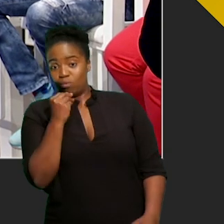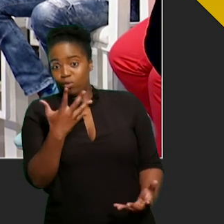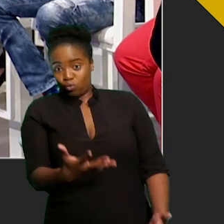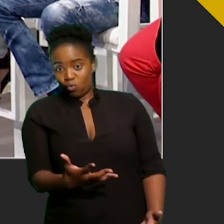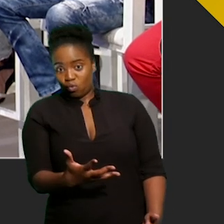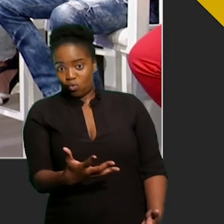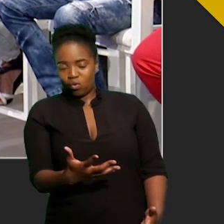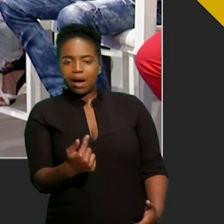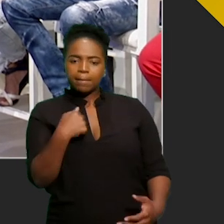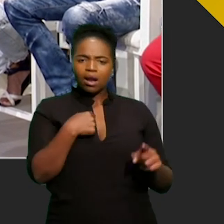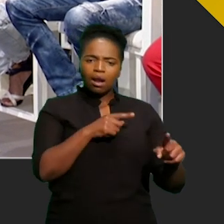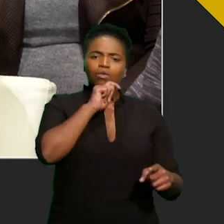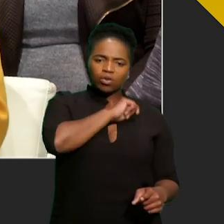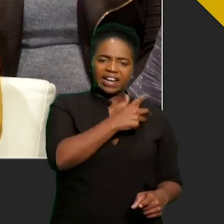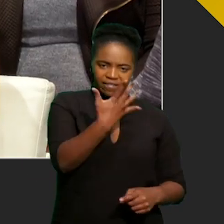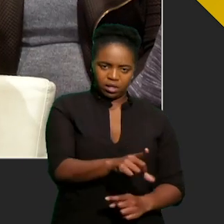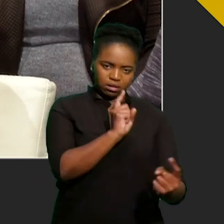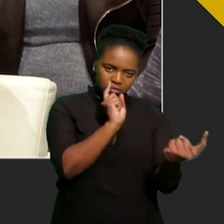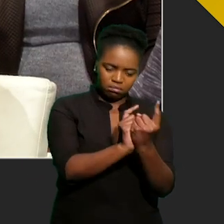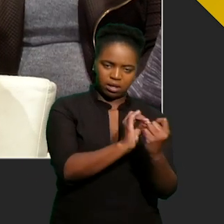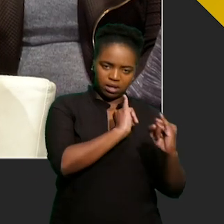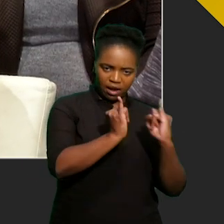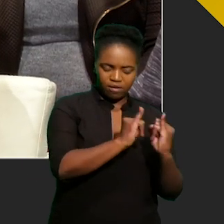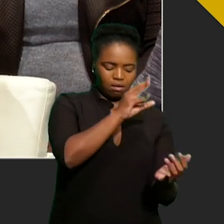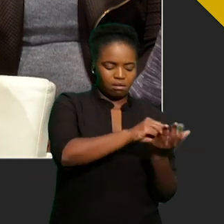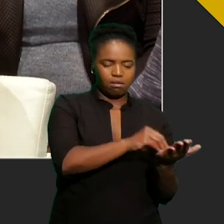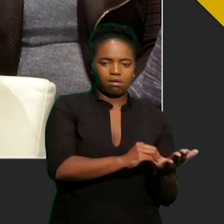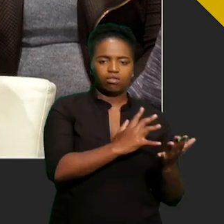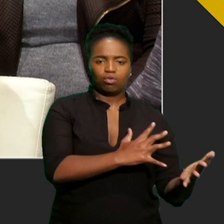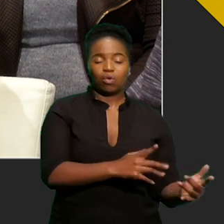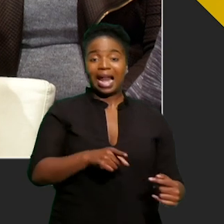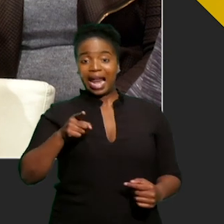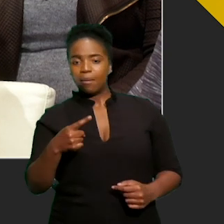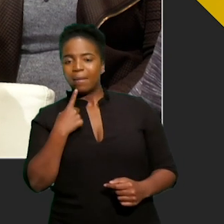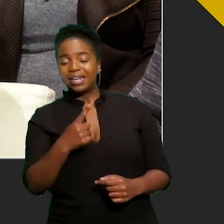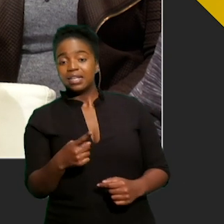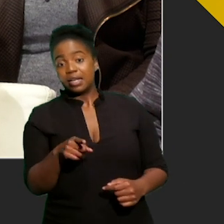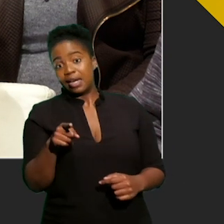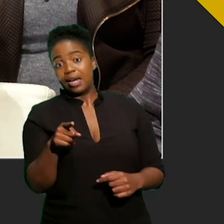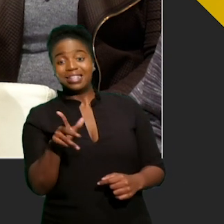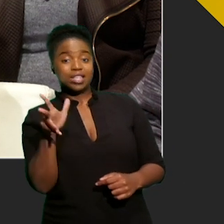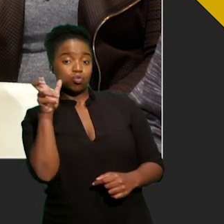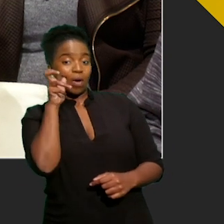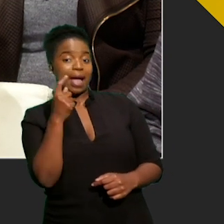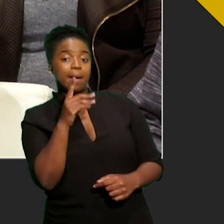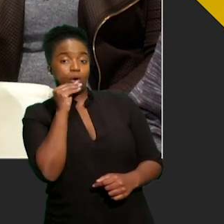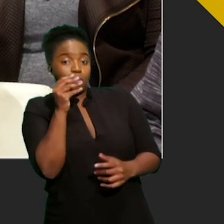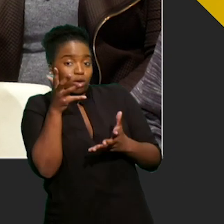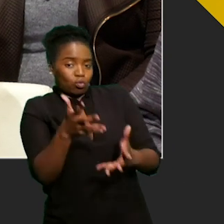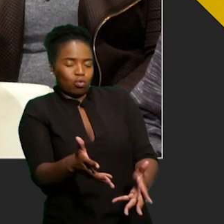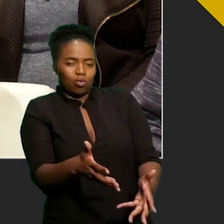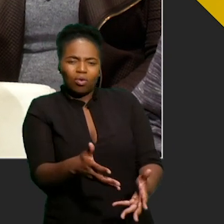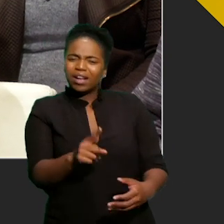went there, sakhuluma nobani nobani, simphethe ku record kwenzeke ka soka soka so. So that's how you can differentiate. Can't translate allegedly